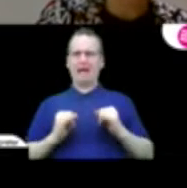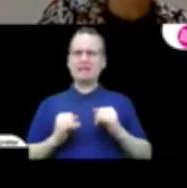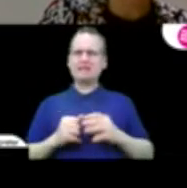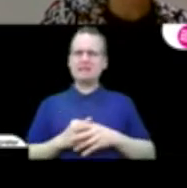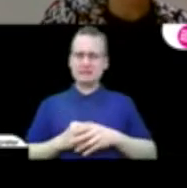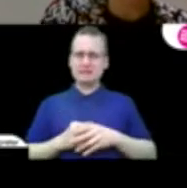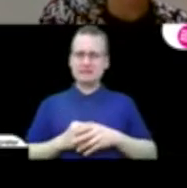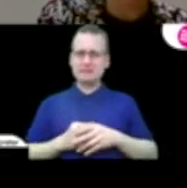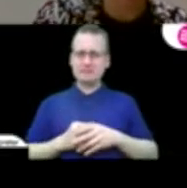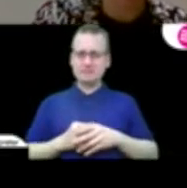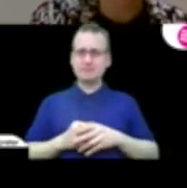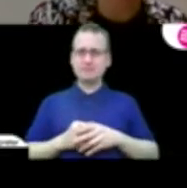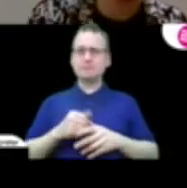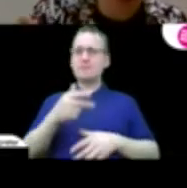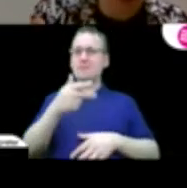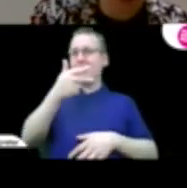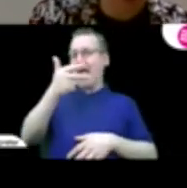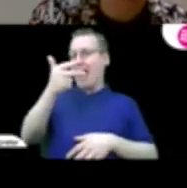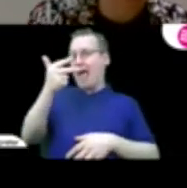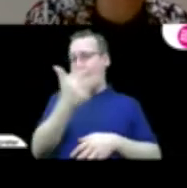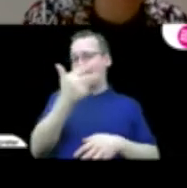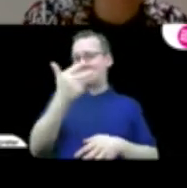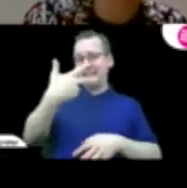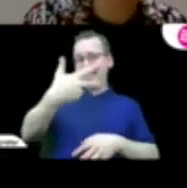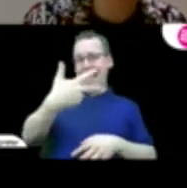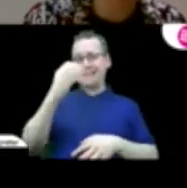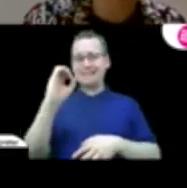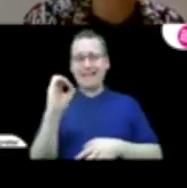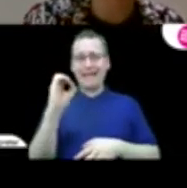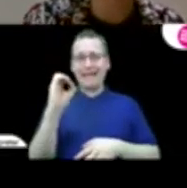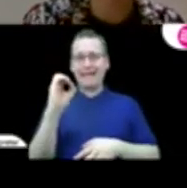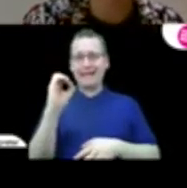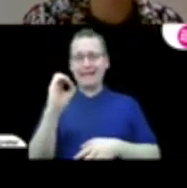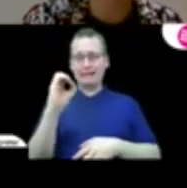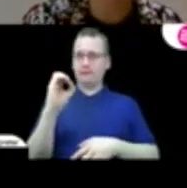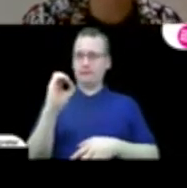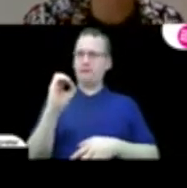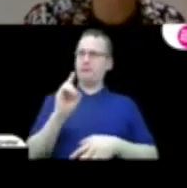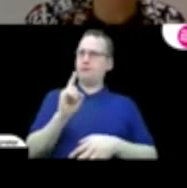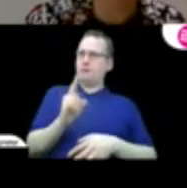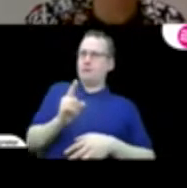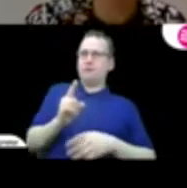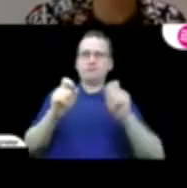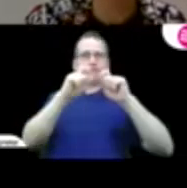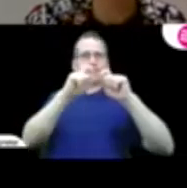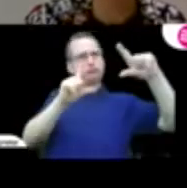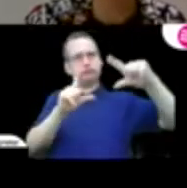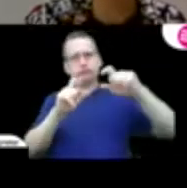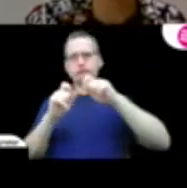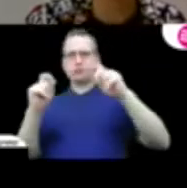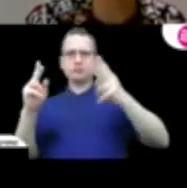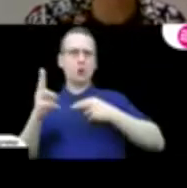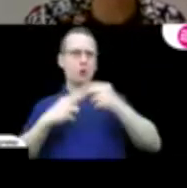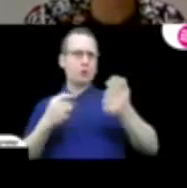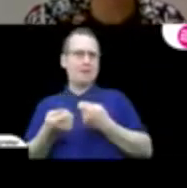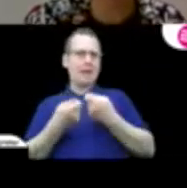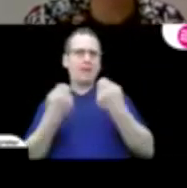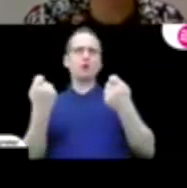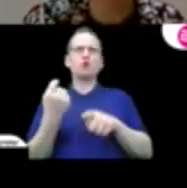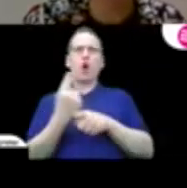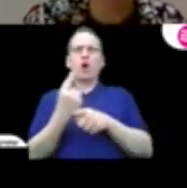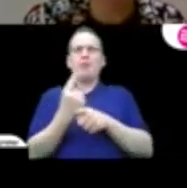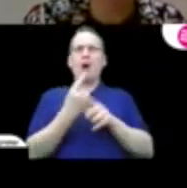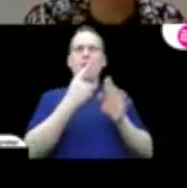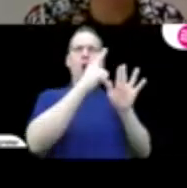In 1880, here we can see about how newspapers reported on a guy called